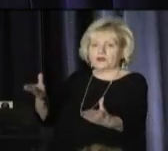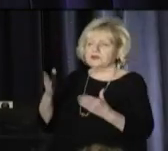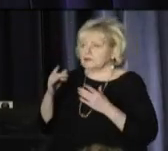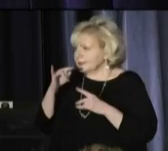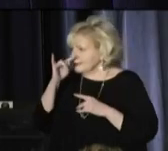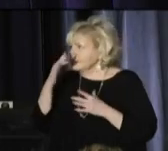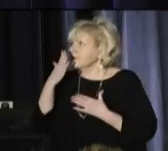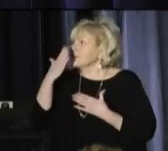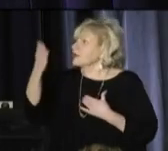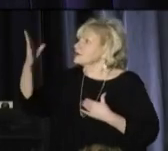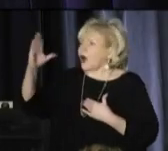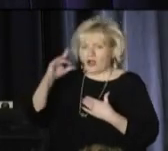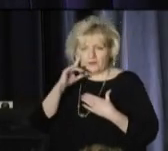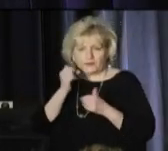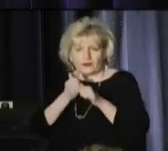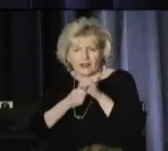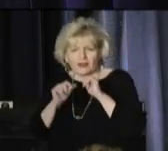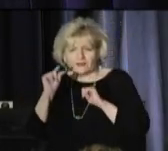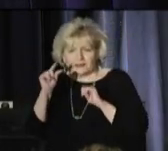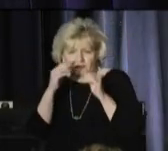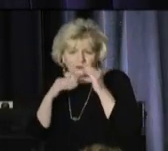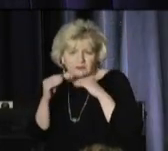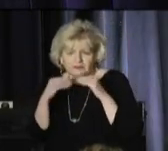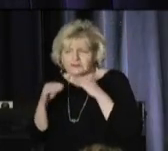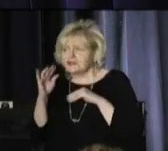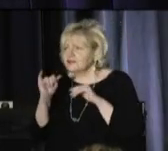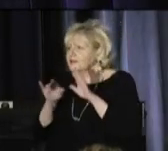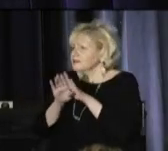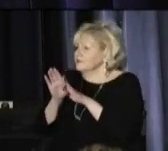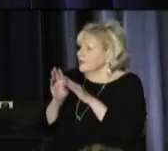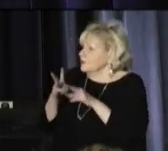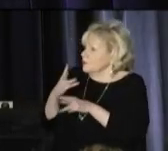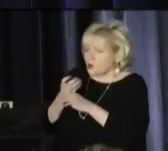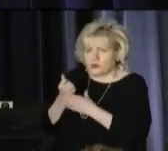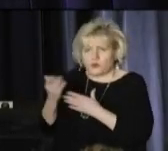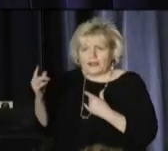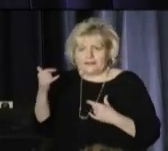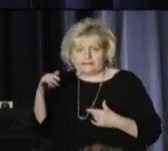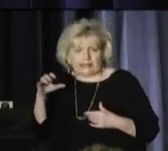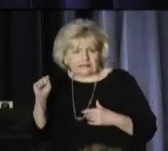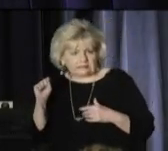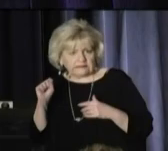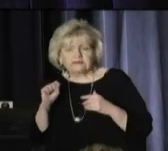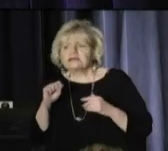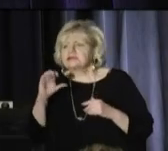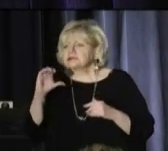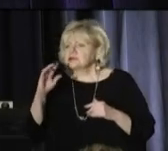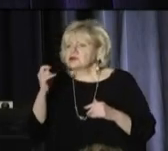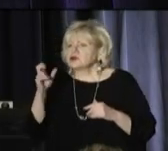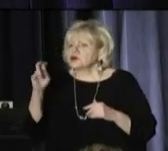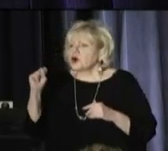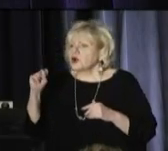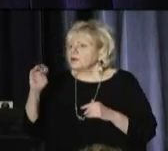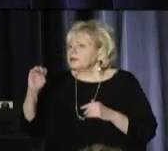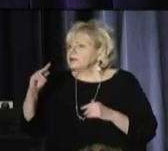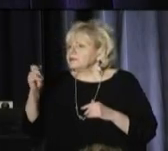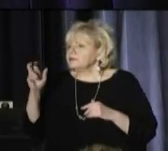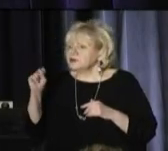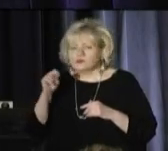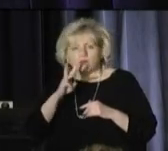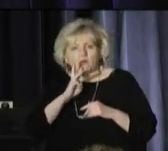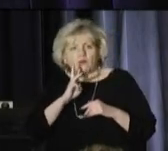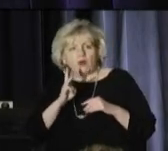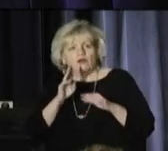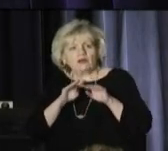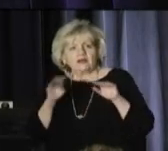thank God for every little scrap. The developed world wastes gas, races carbon emission and water levels that threaten to disappear